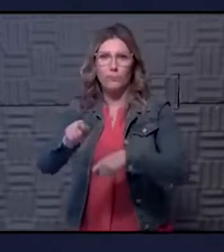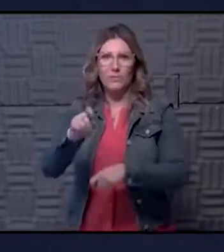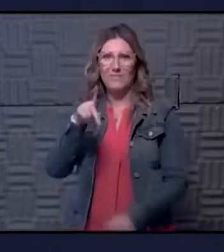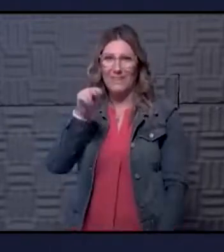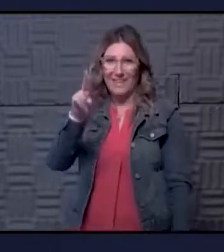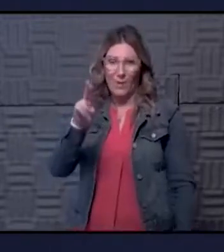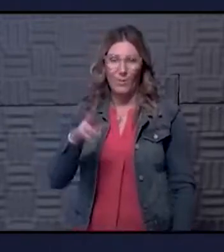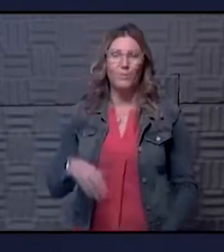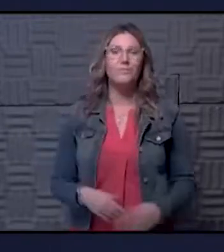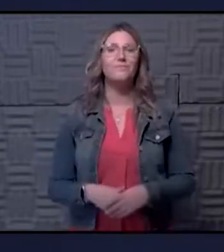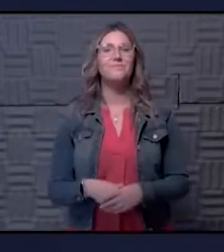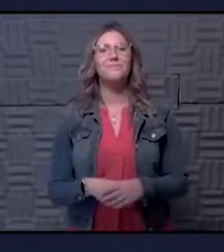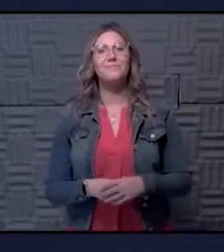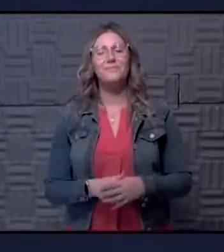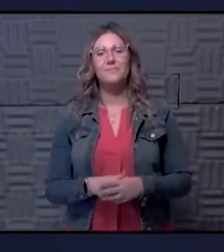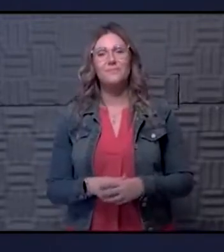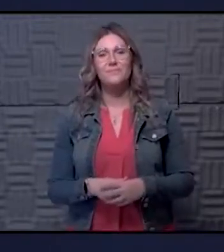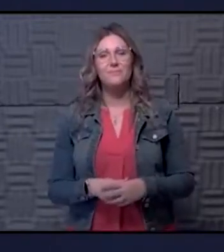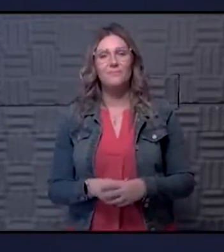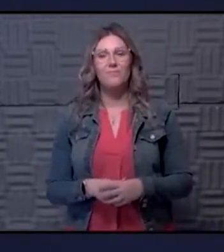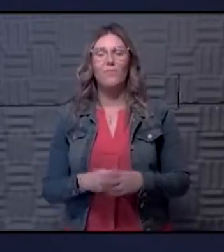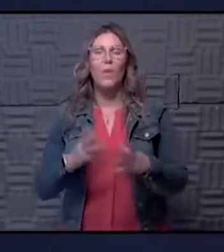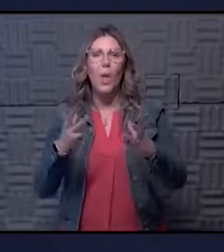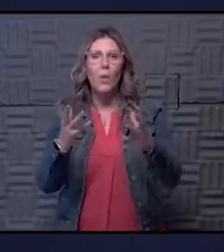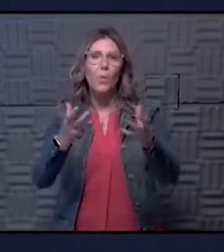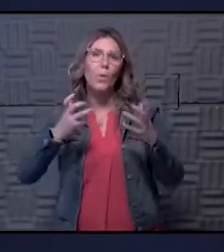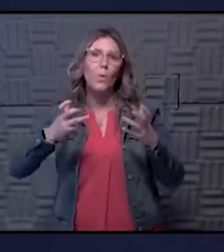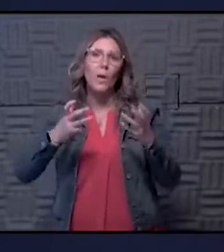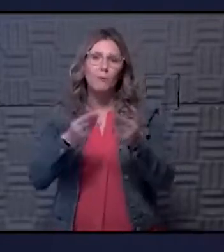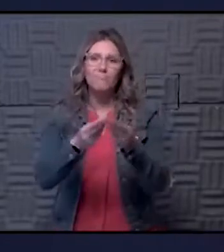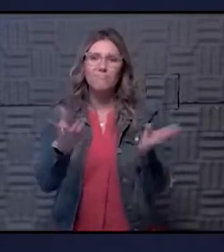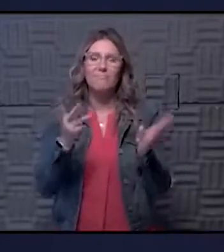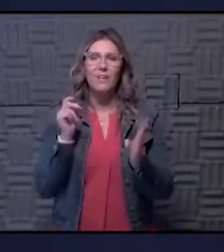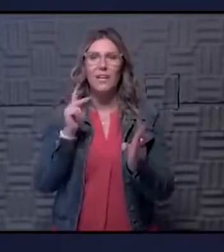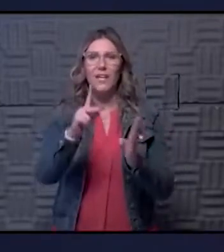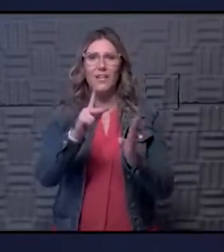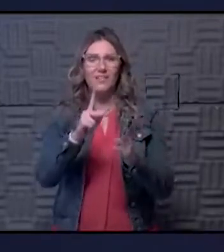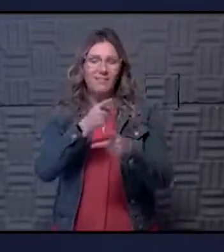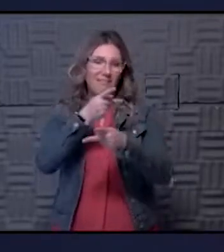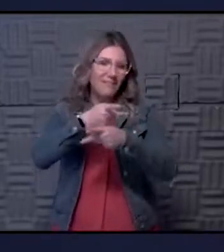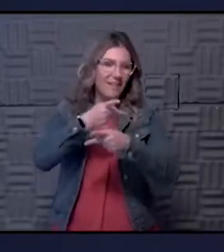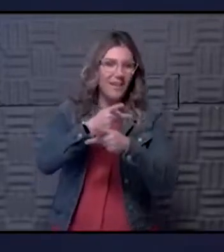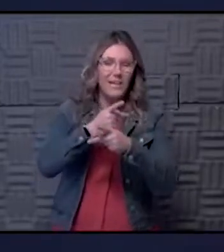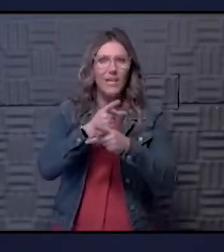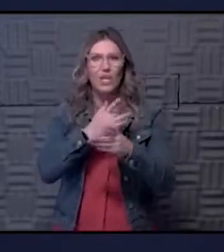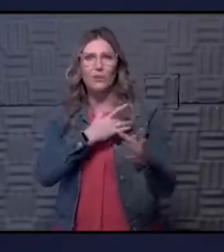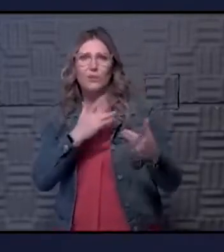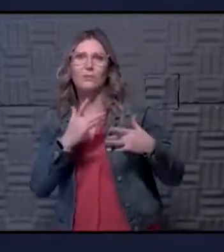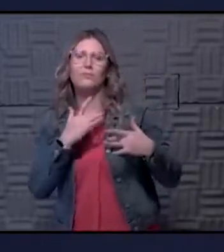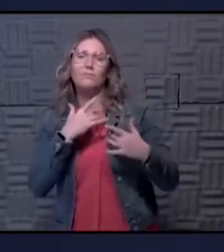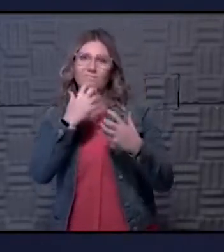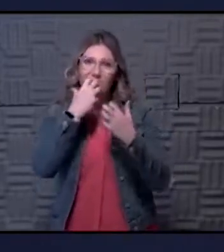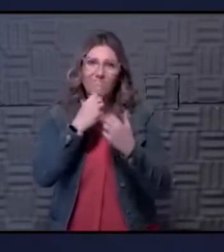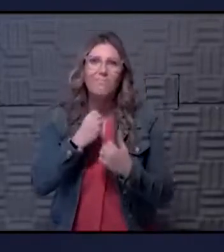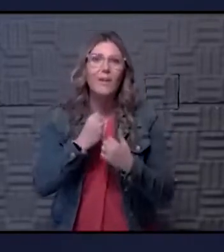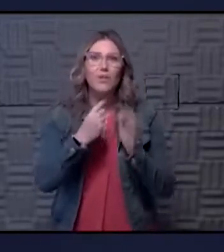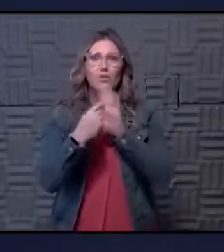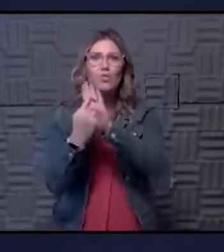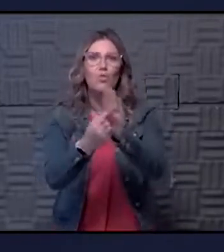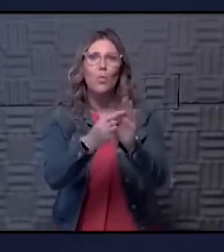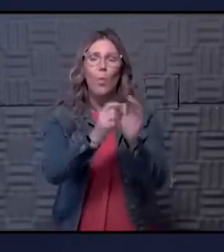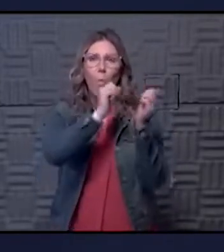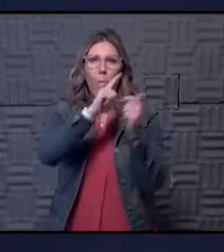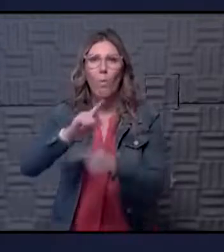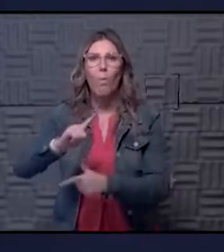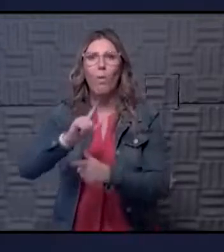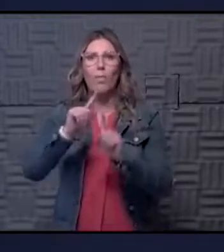I wanted to pay forward the care, concern, compassion that was shown to me by all the